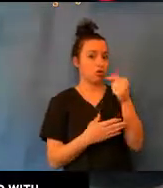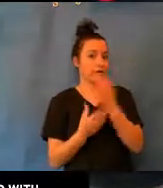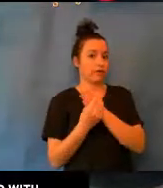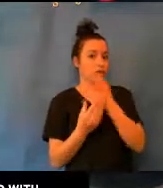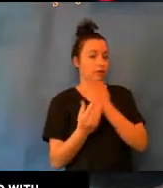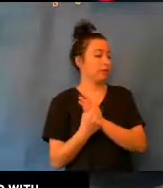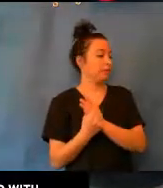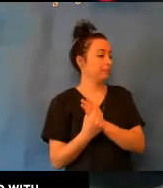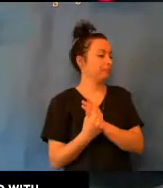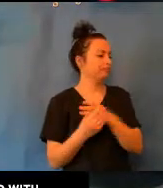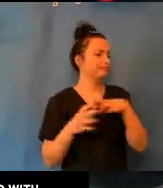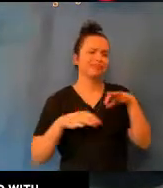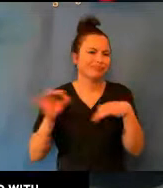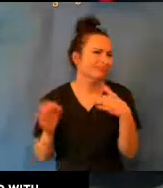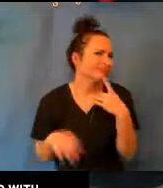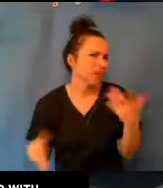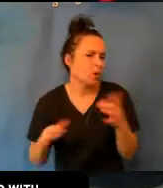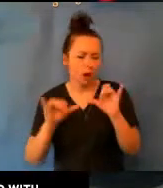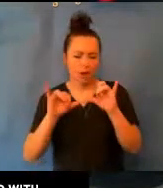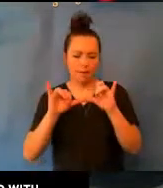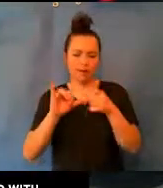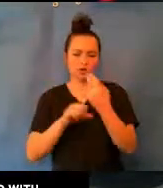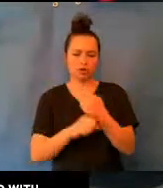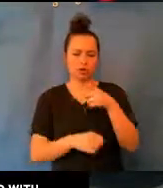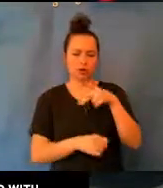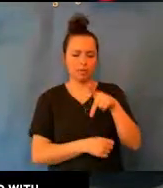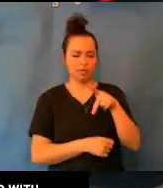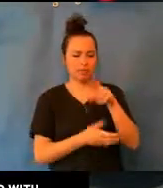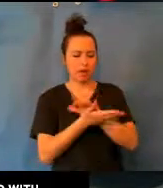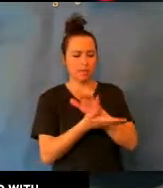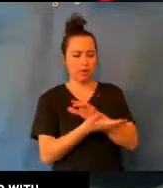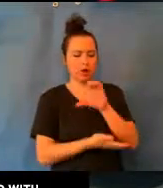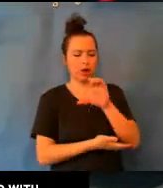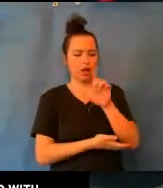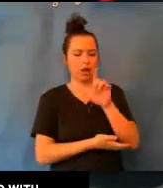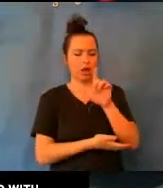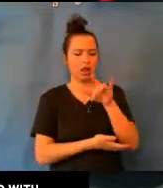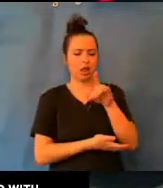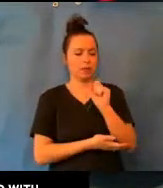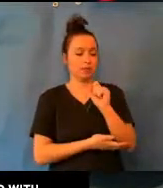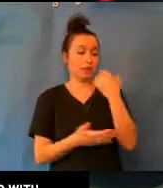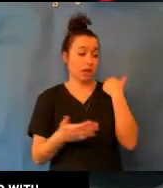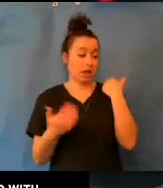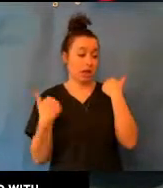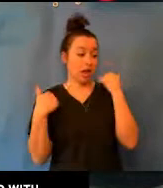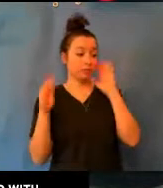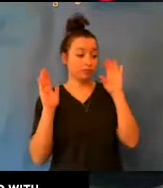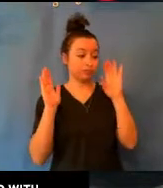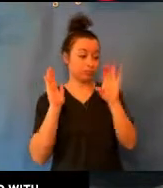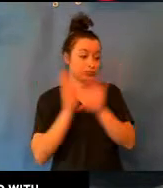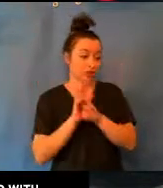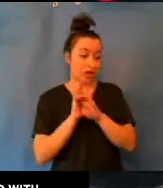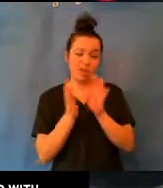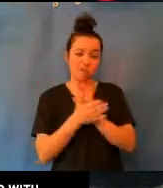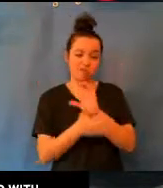Alright. The instructions say to measure with paper clips. So they have pictures for you, and they have paper clips